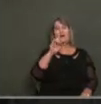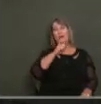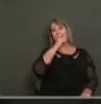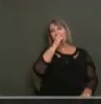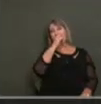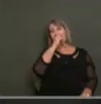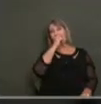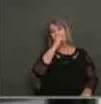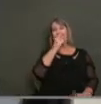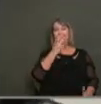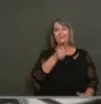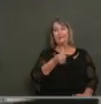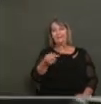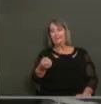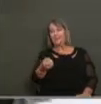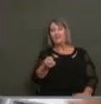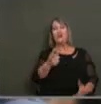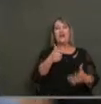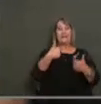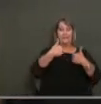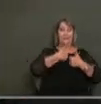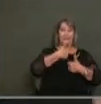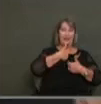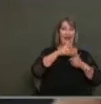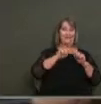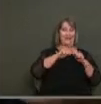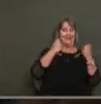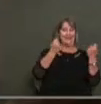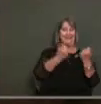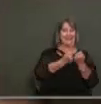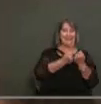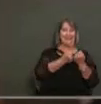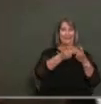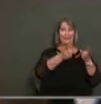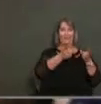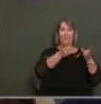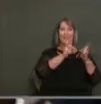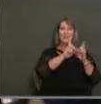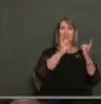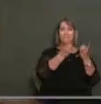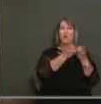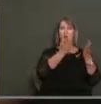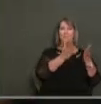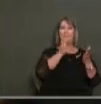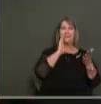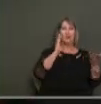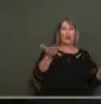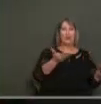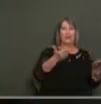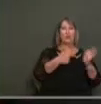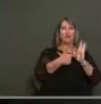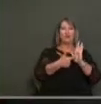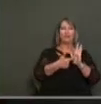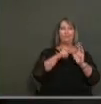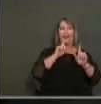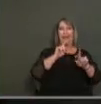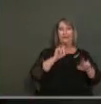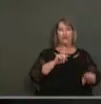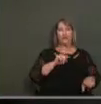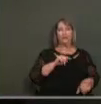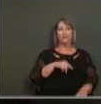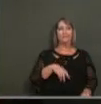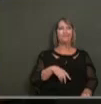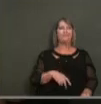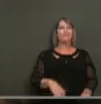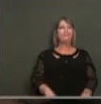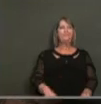the microphone. And the team and myself are here to address any questions that you may have. Thank you, Maria. And just a quick